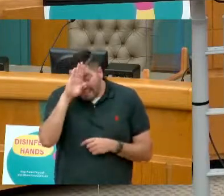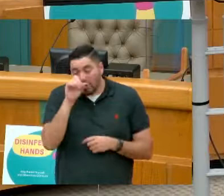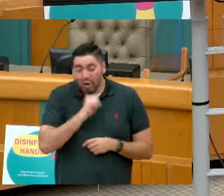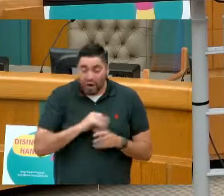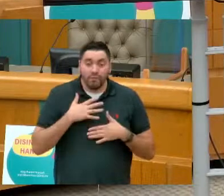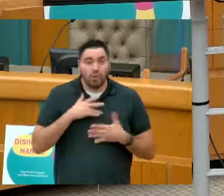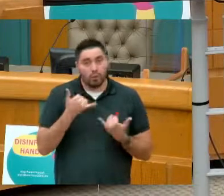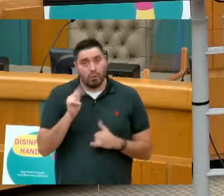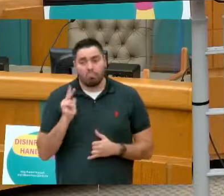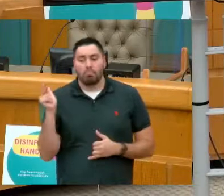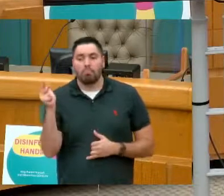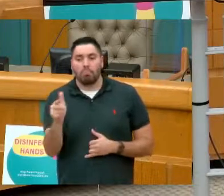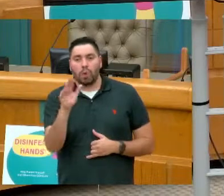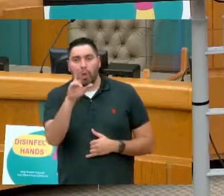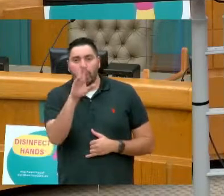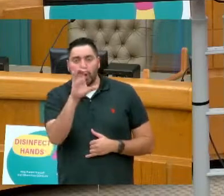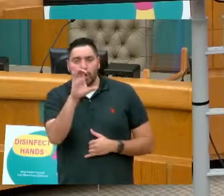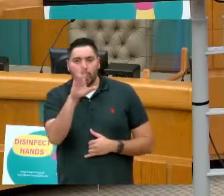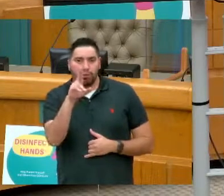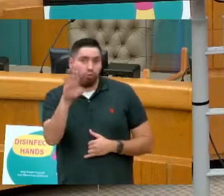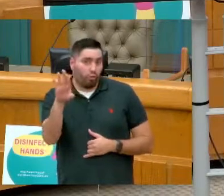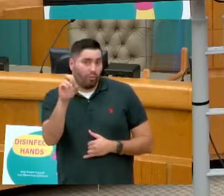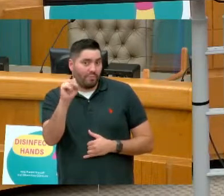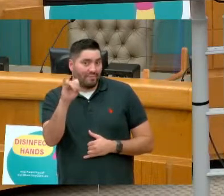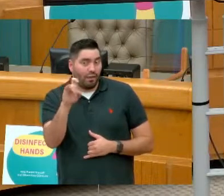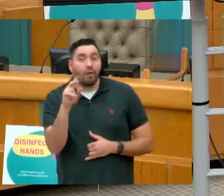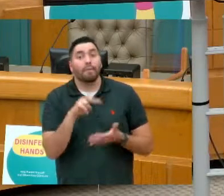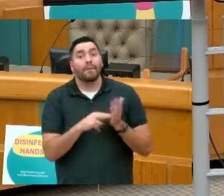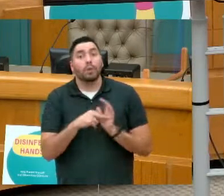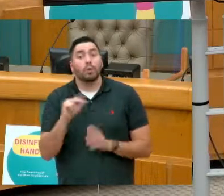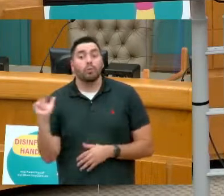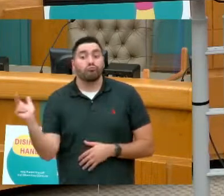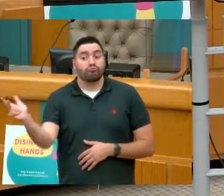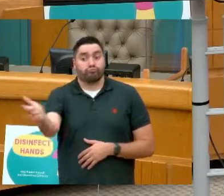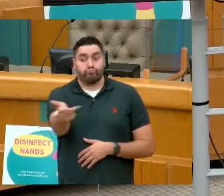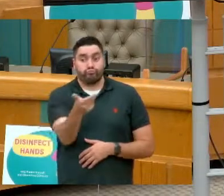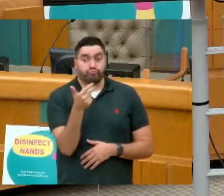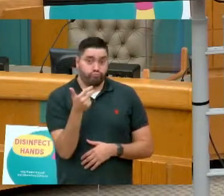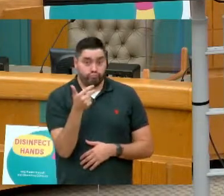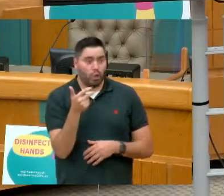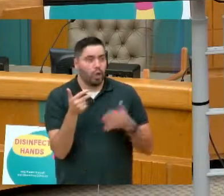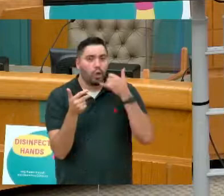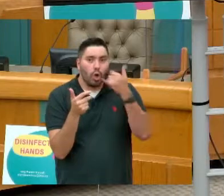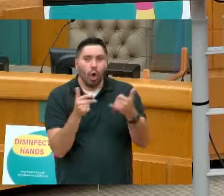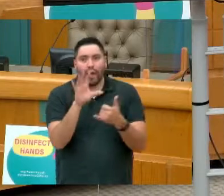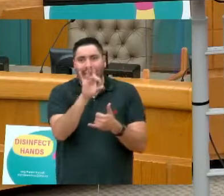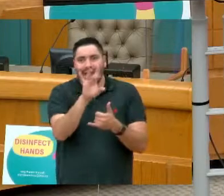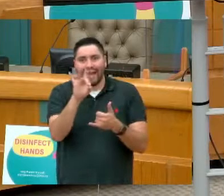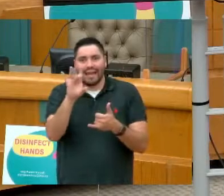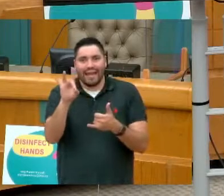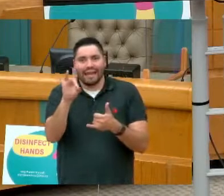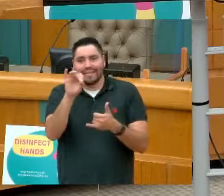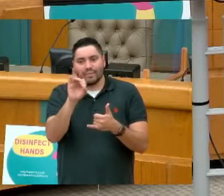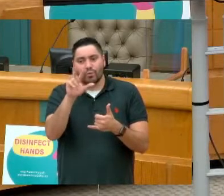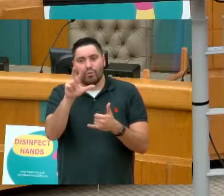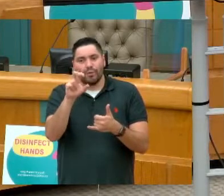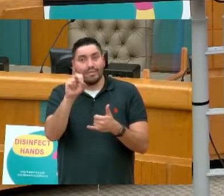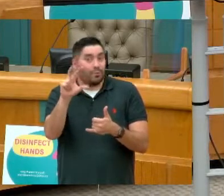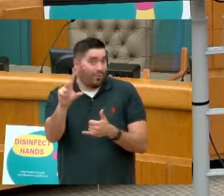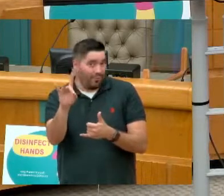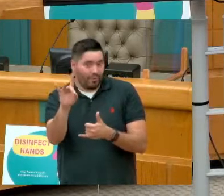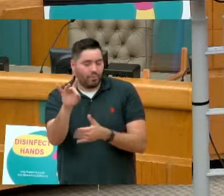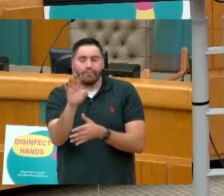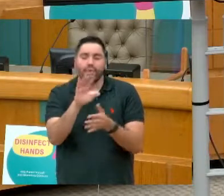to enter the polling location, when doing so would injure yourself or harm others, you can curbside vote. But that's